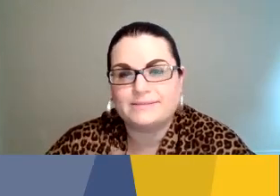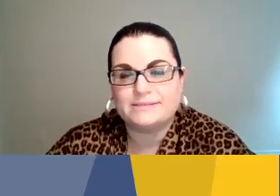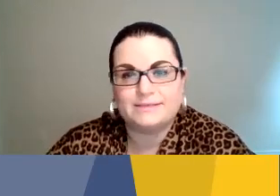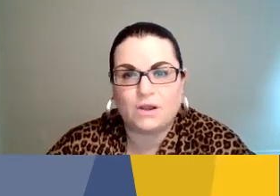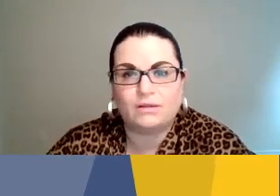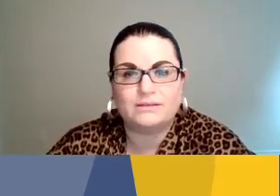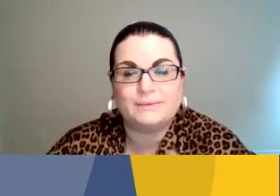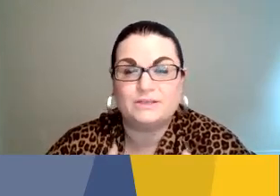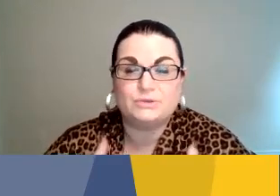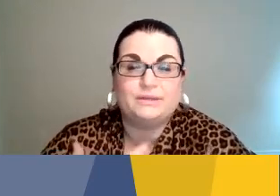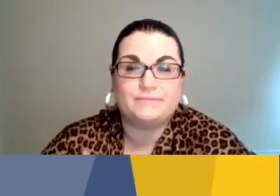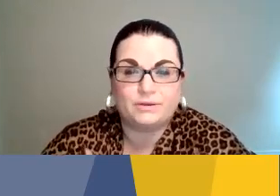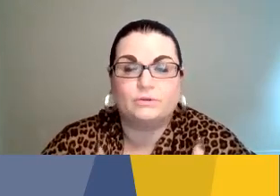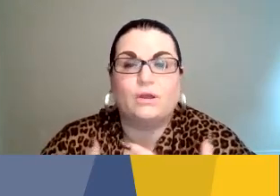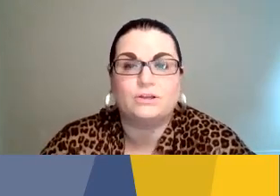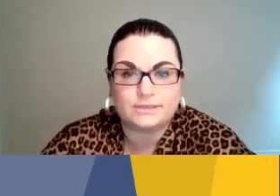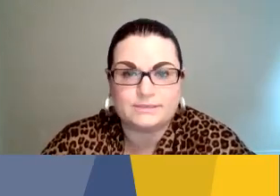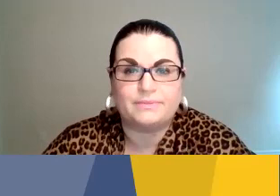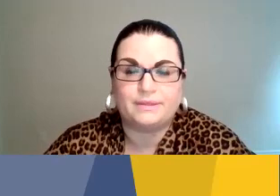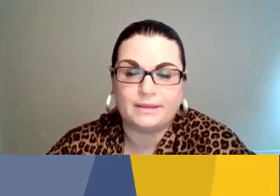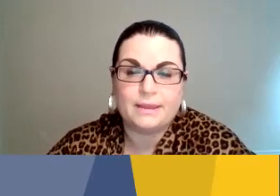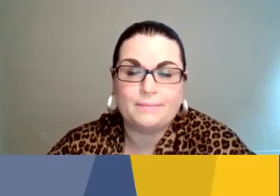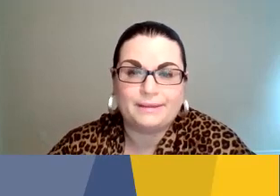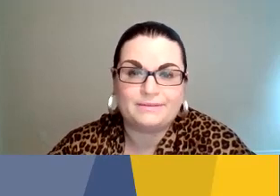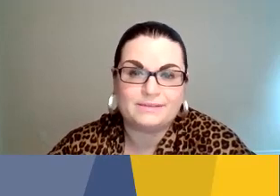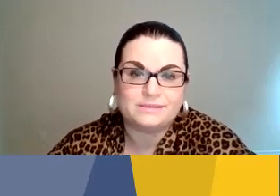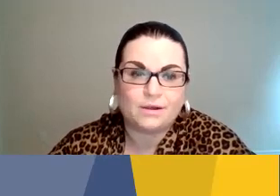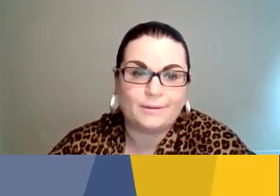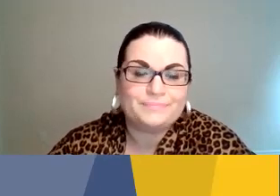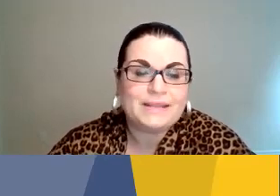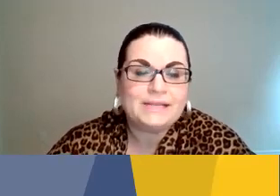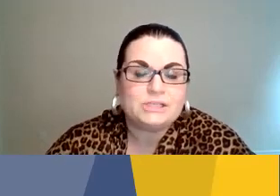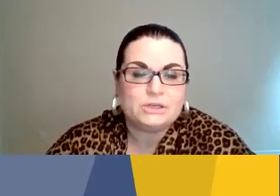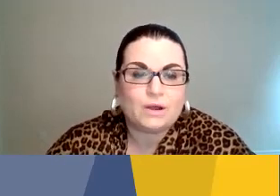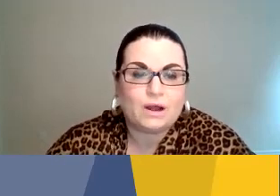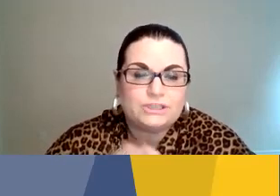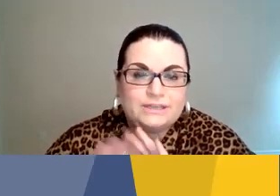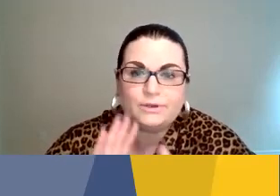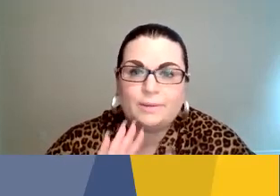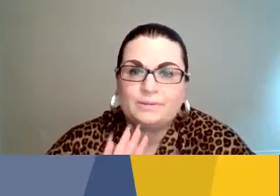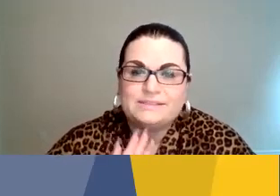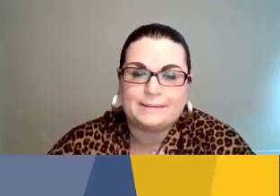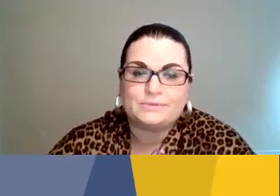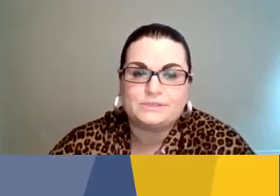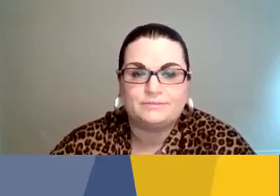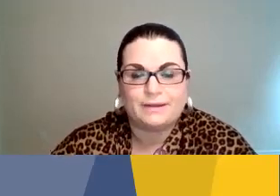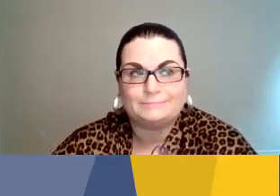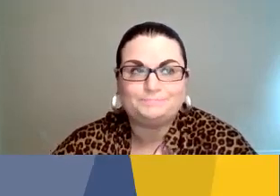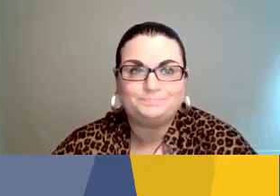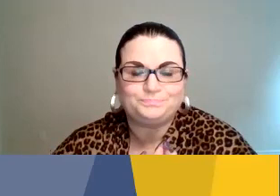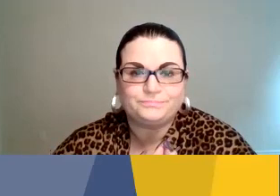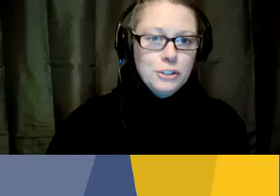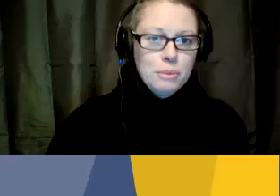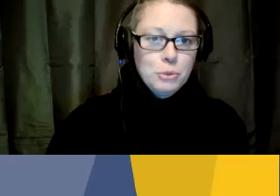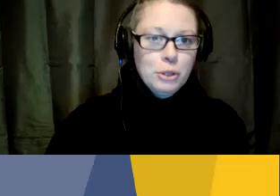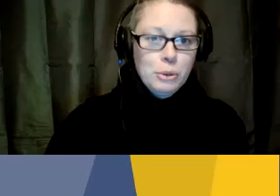ever hesitate to call us because you think that you're launching something by giving us a call. So I'll just give you a couple of examples of. I'm